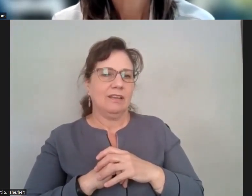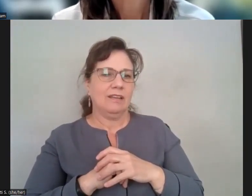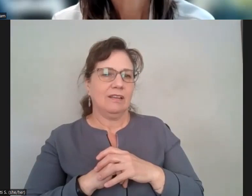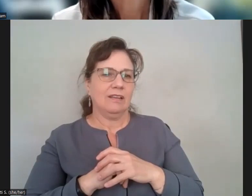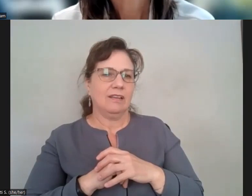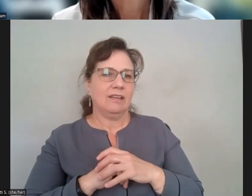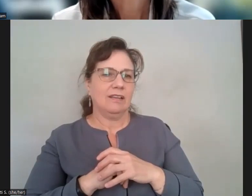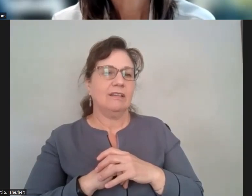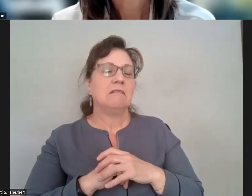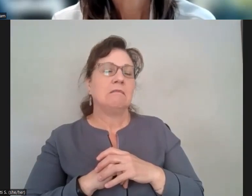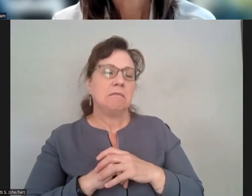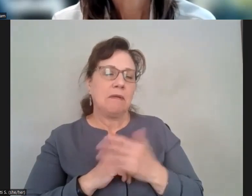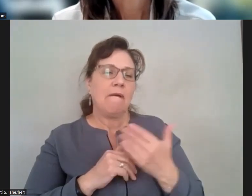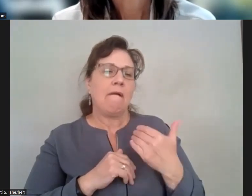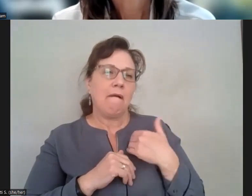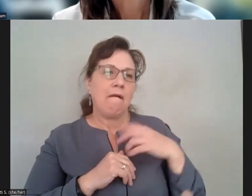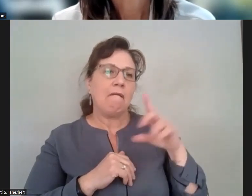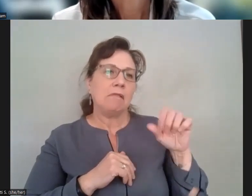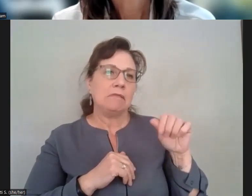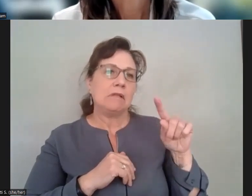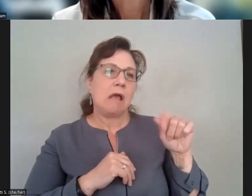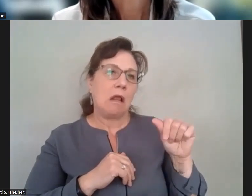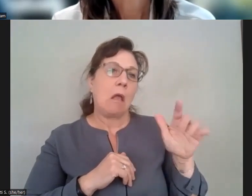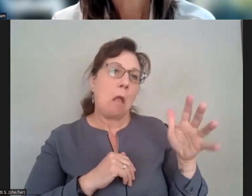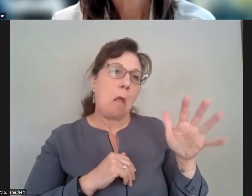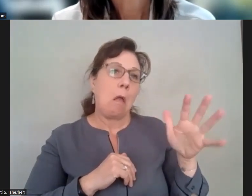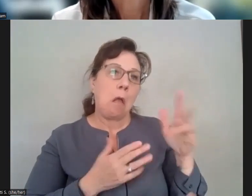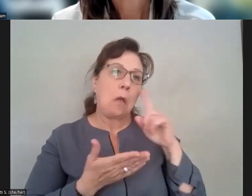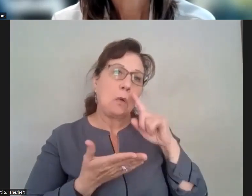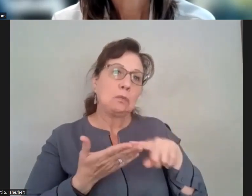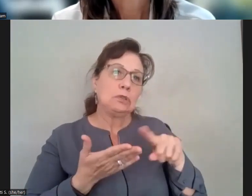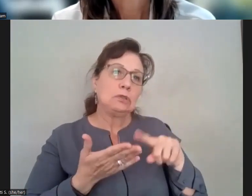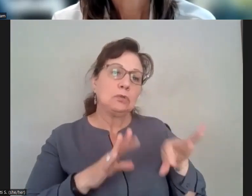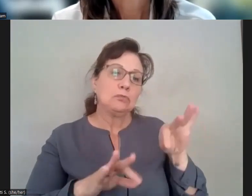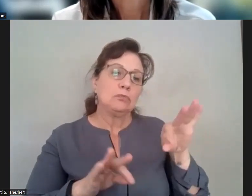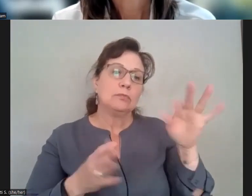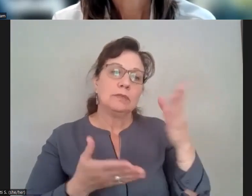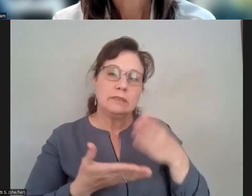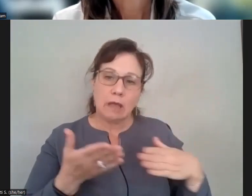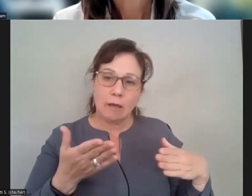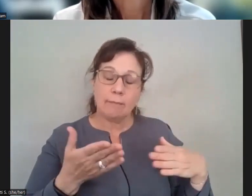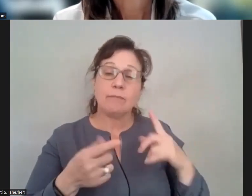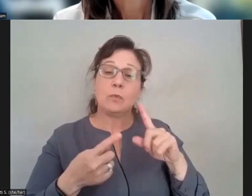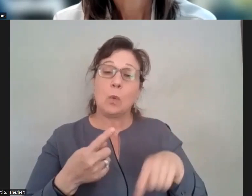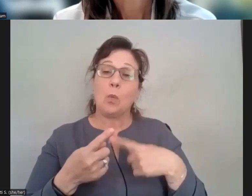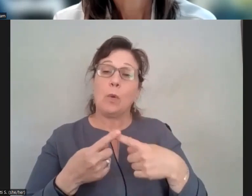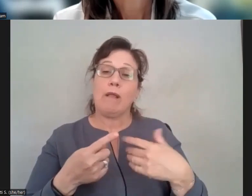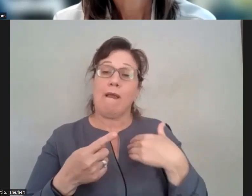There is some data to show that getting the HPV vaccine can